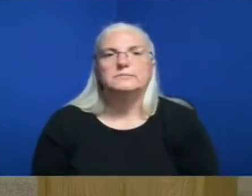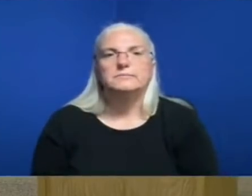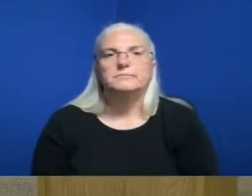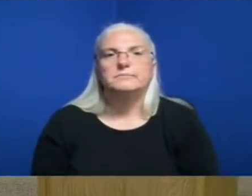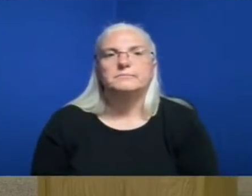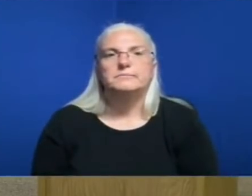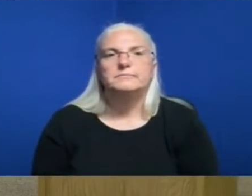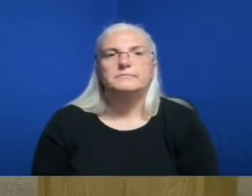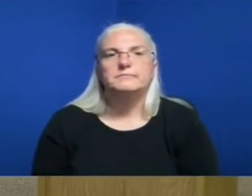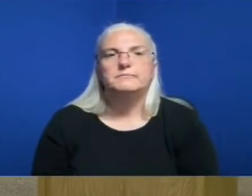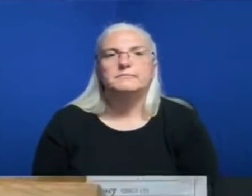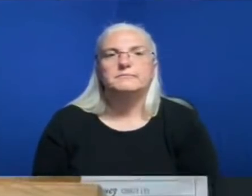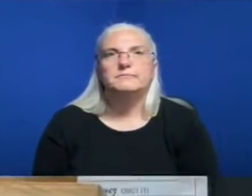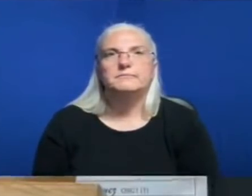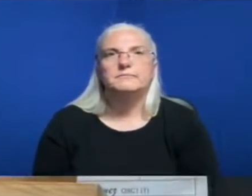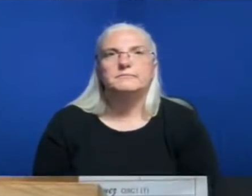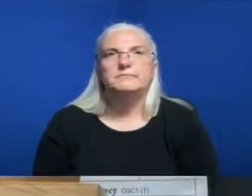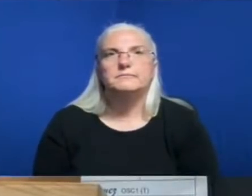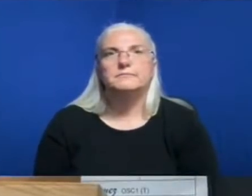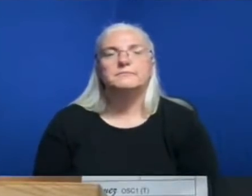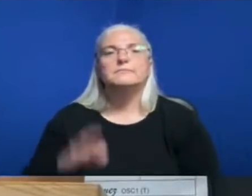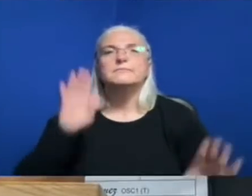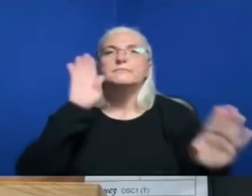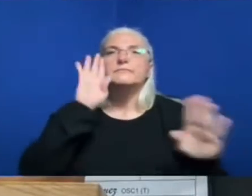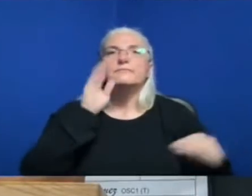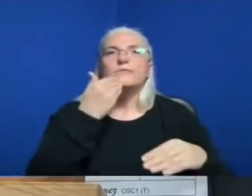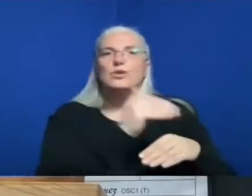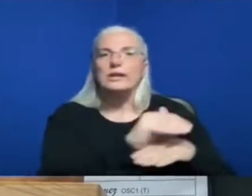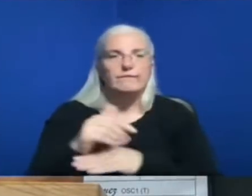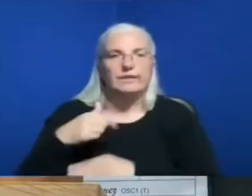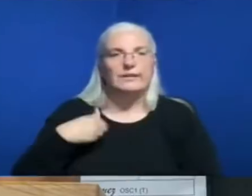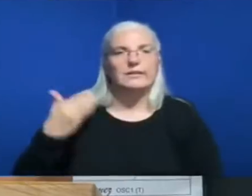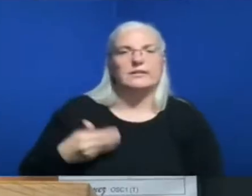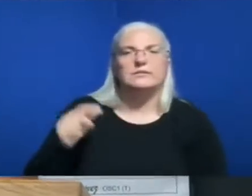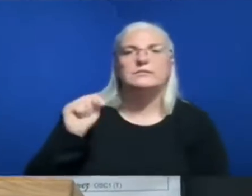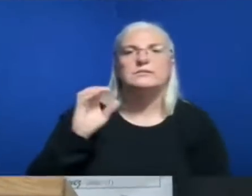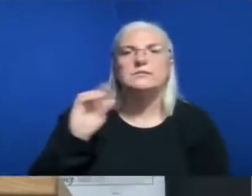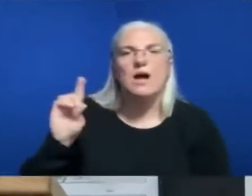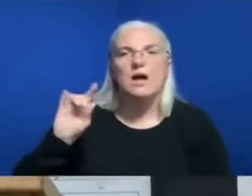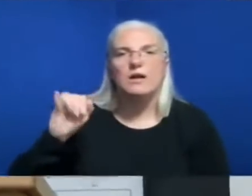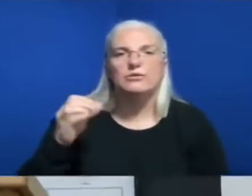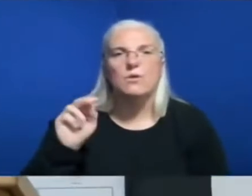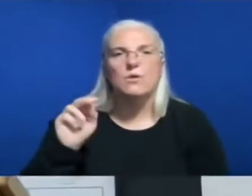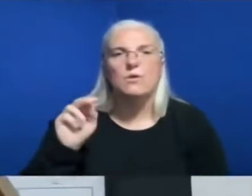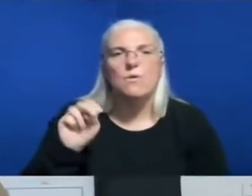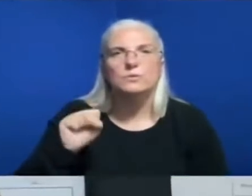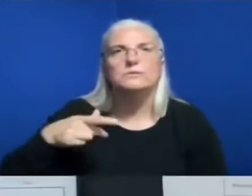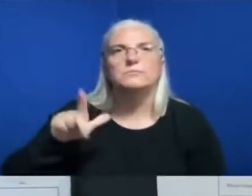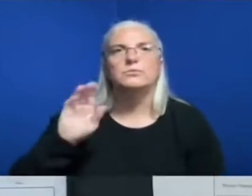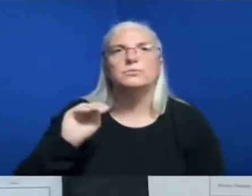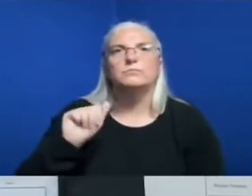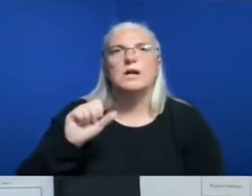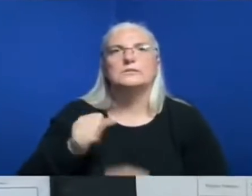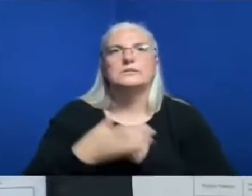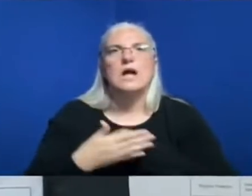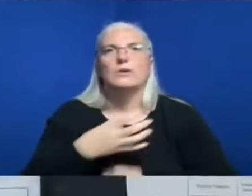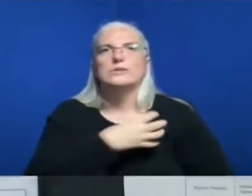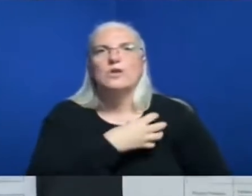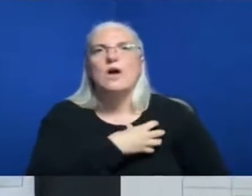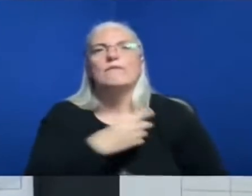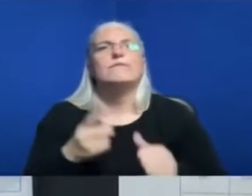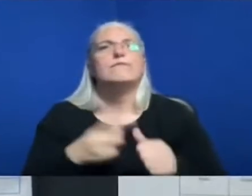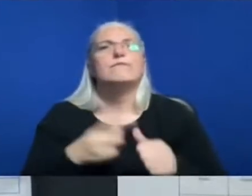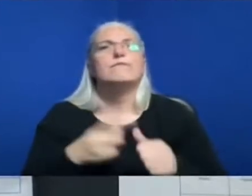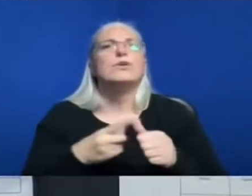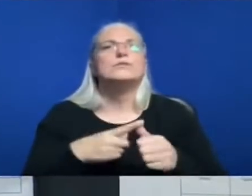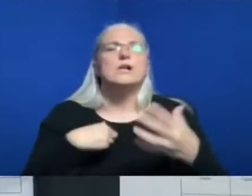Good evening. I am Plumas County Sheriff Todd Johns. First, I would like to thank all the law enforcement mutual aid responders for their